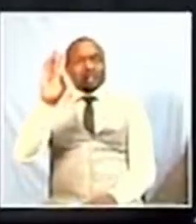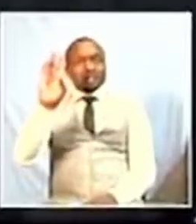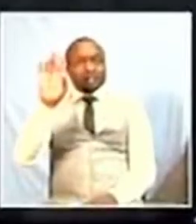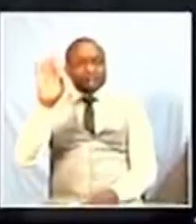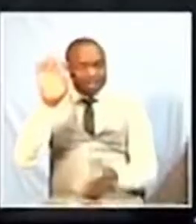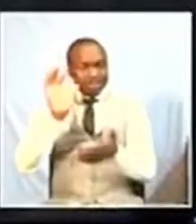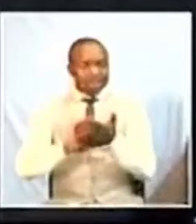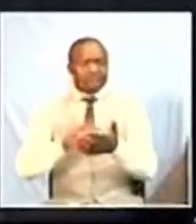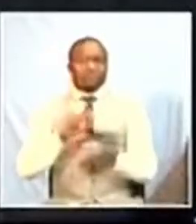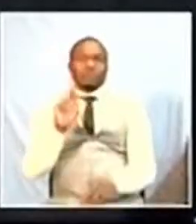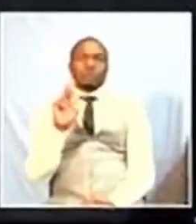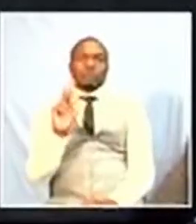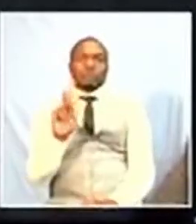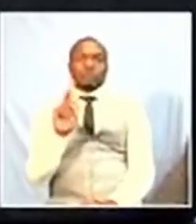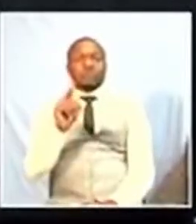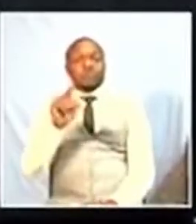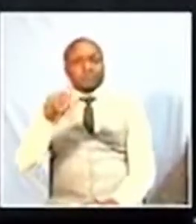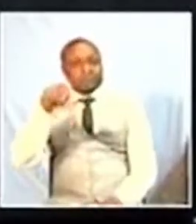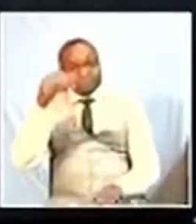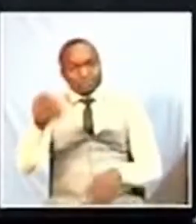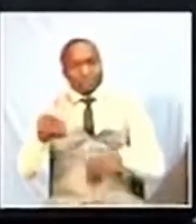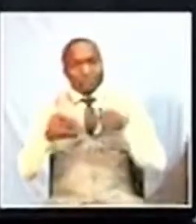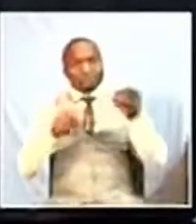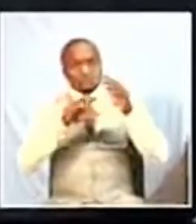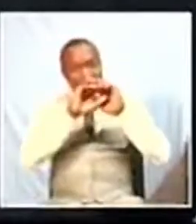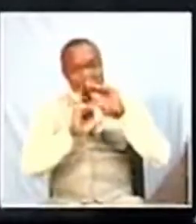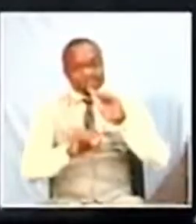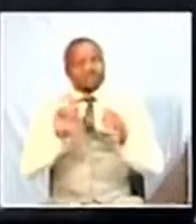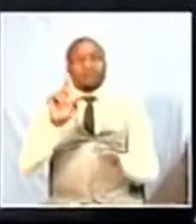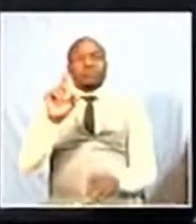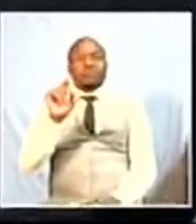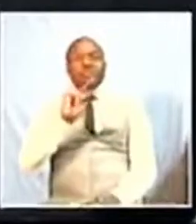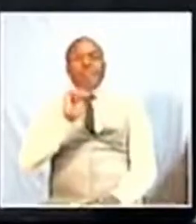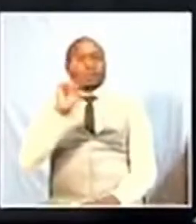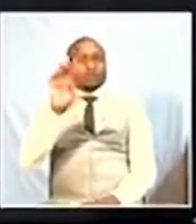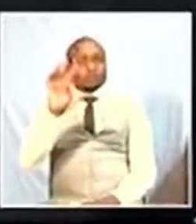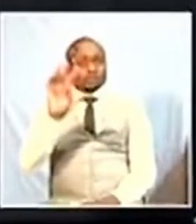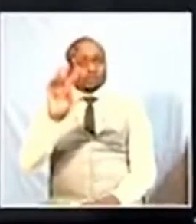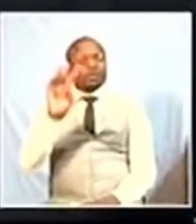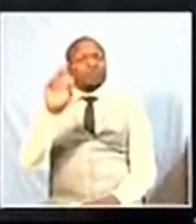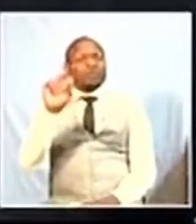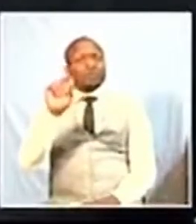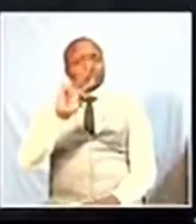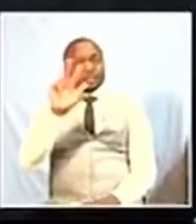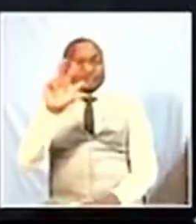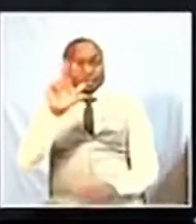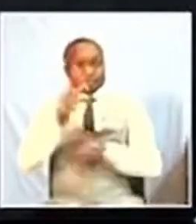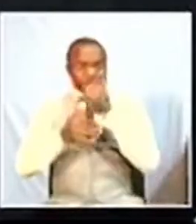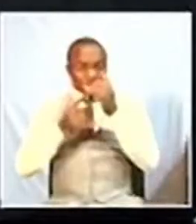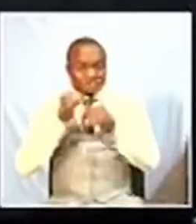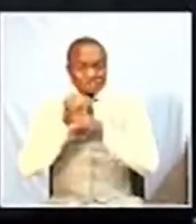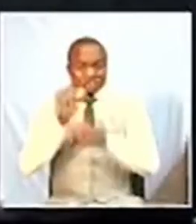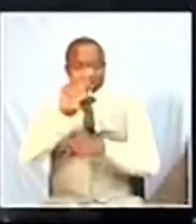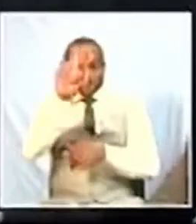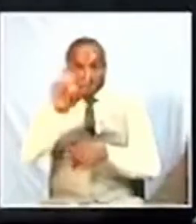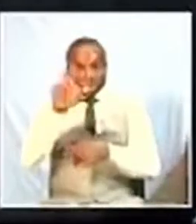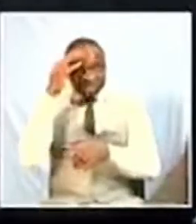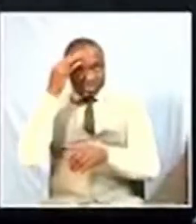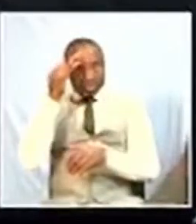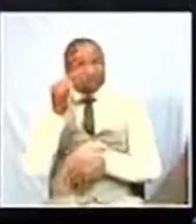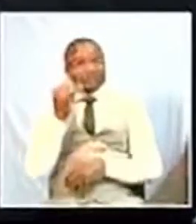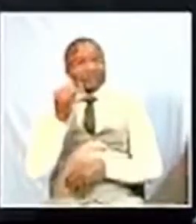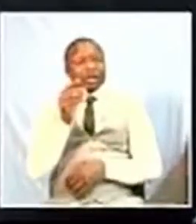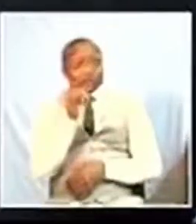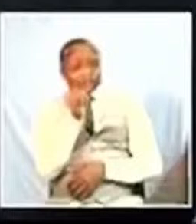1,179,000 kwacha that you spent under this, under the 2023 fiscal year. The question is, why